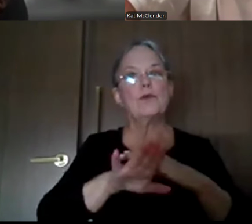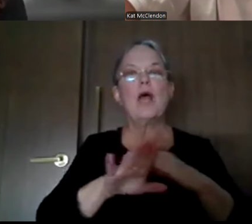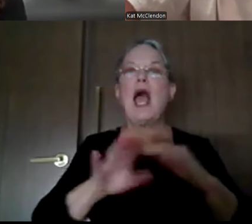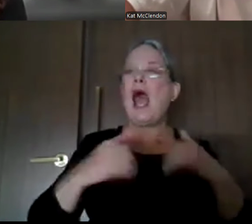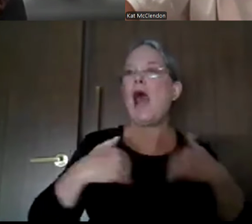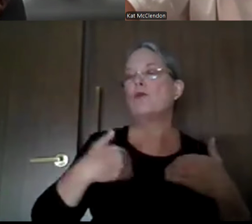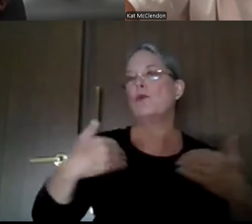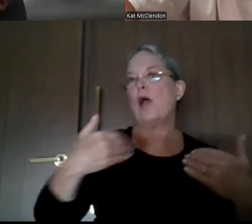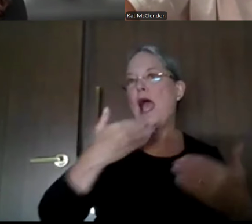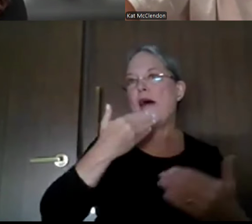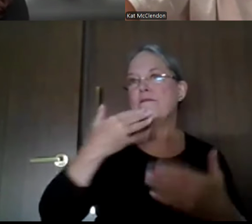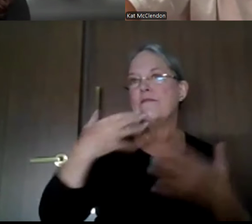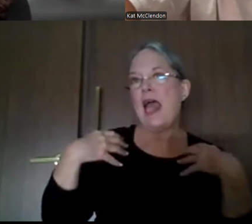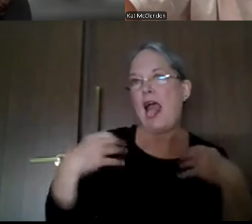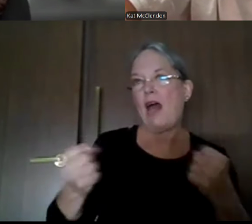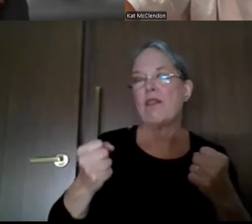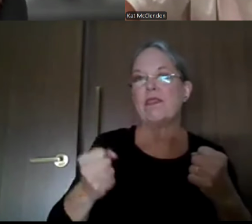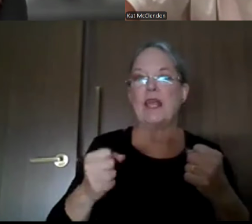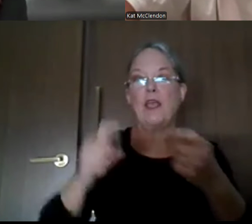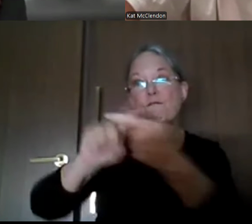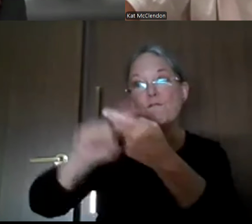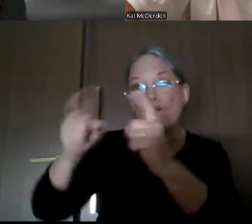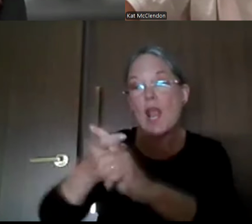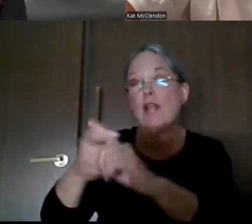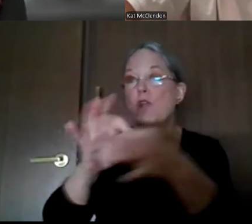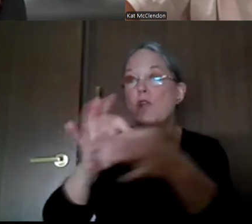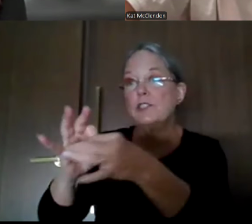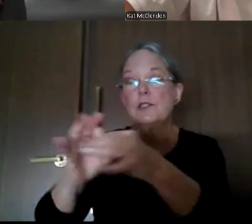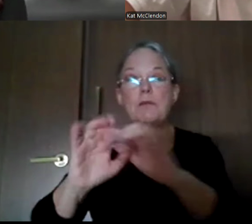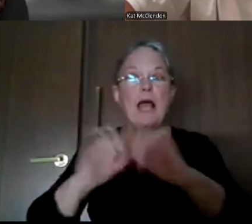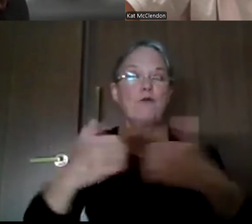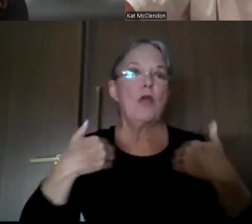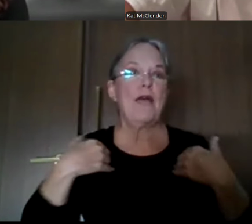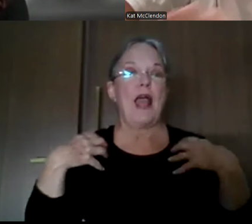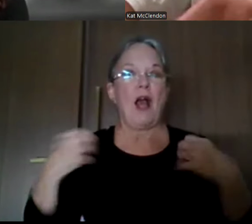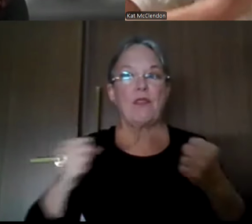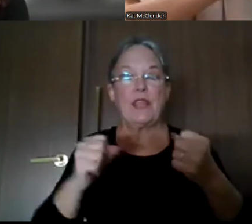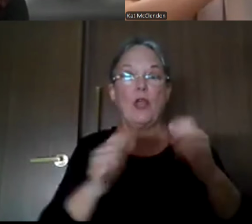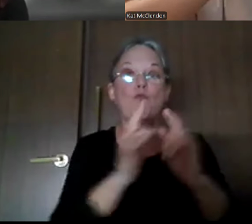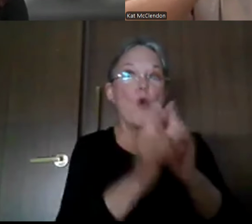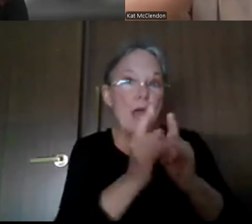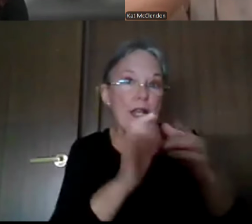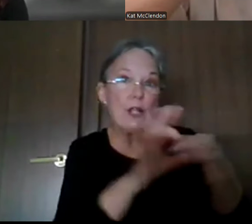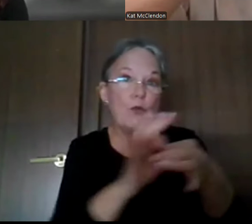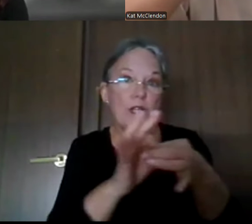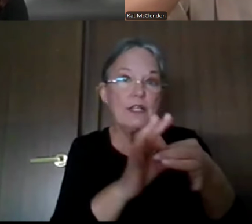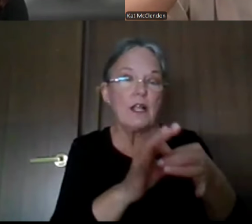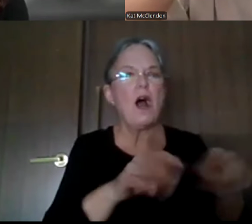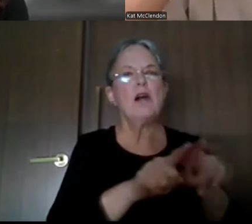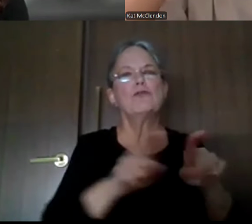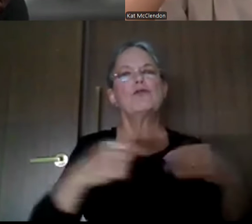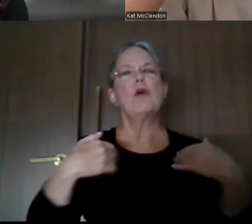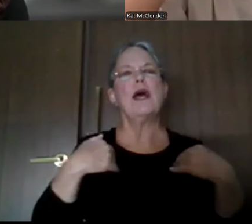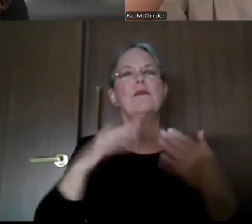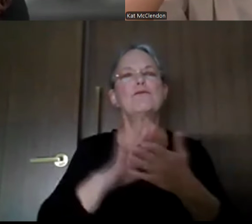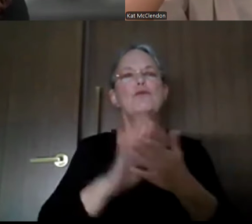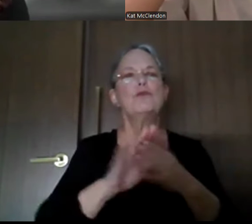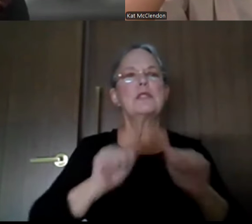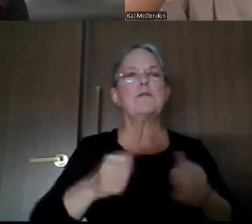platonic relationships and then healthy romantic relationships. And I also think just having schools be able to